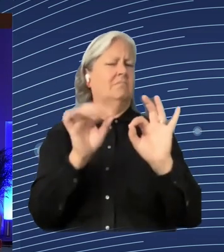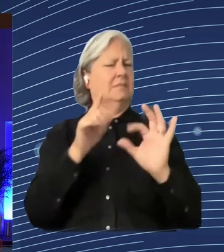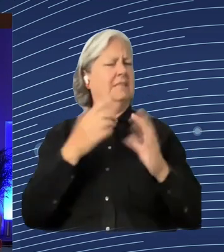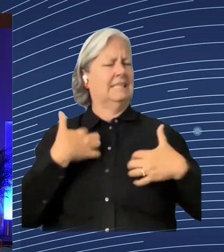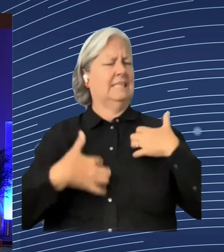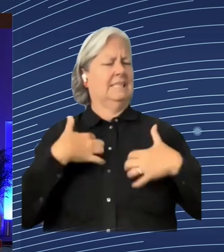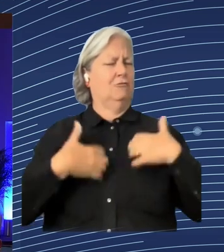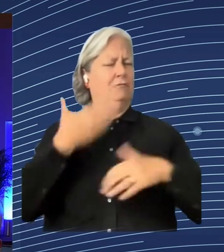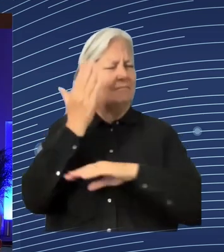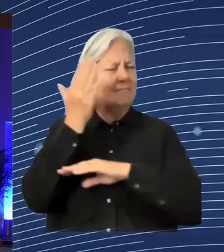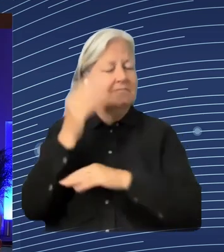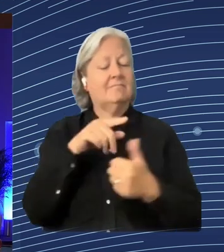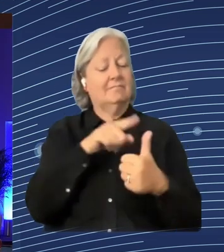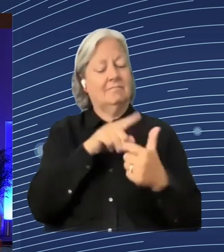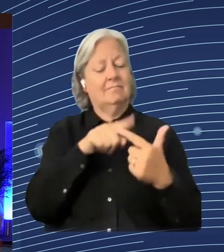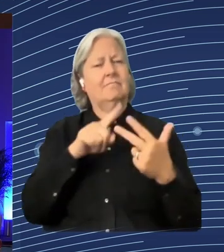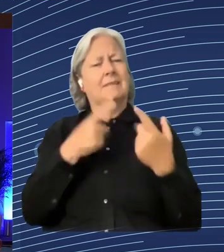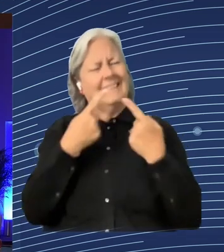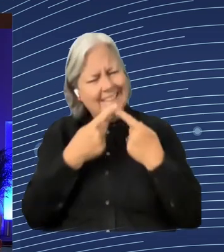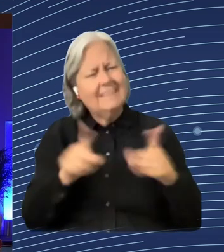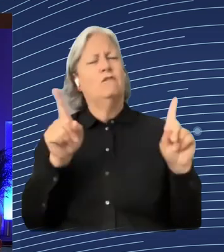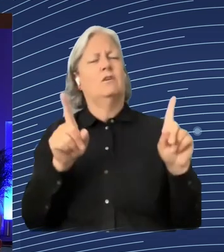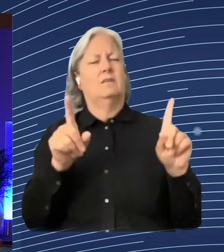Very different, but